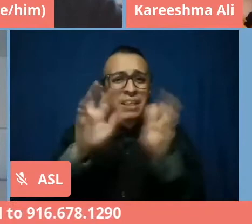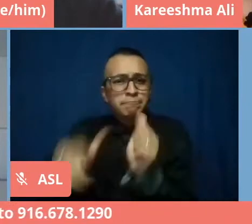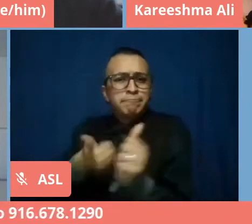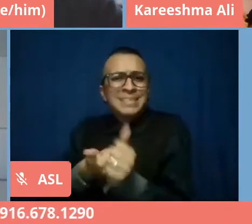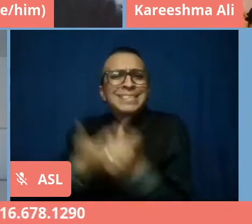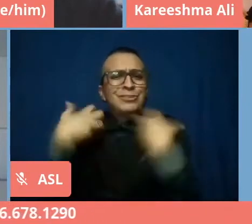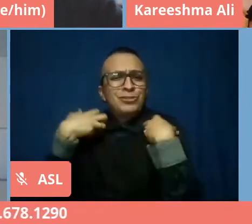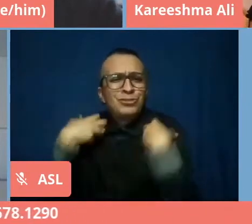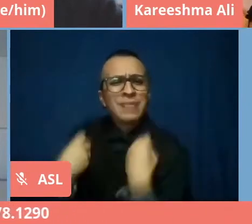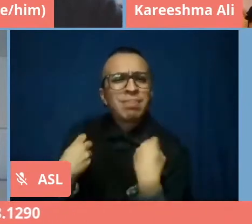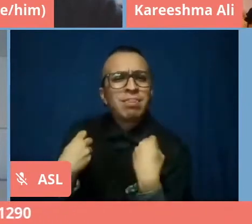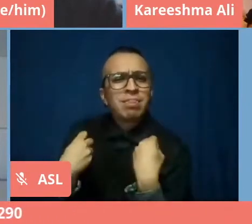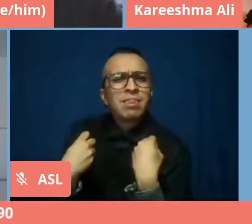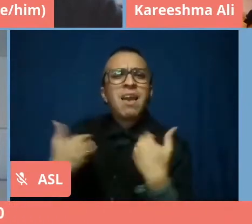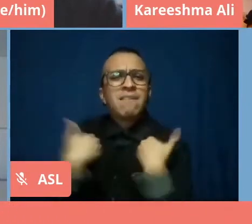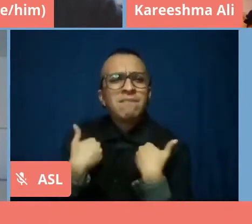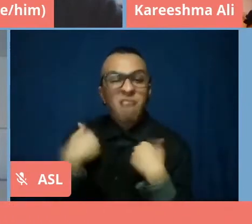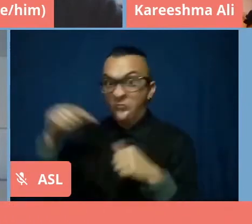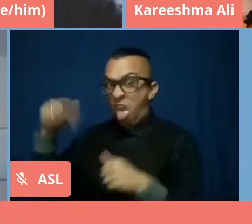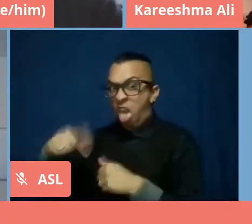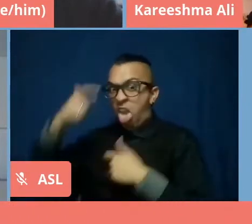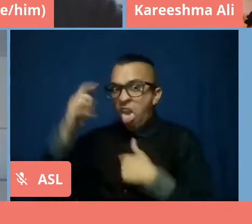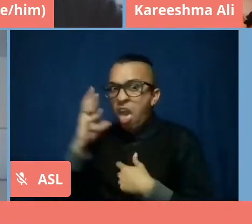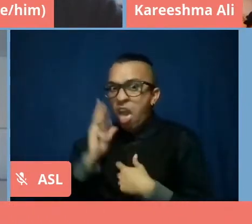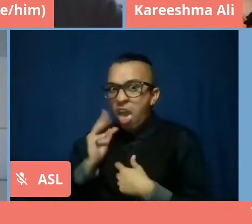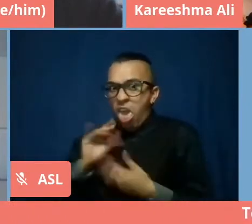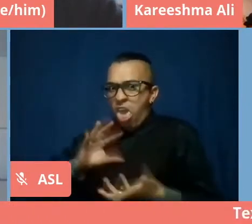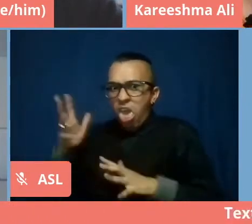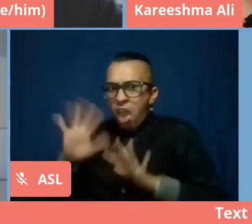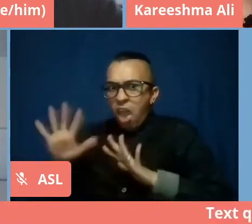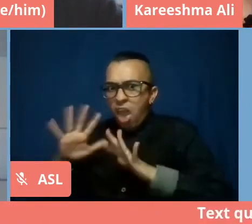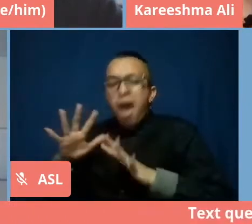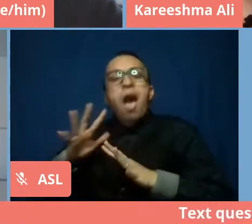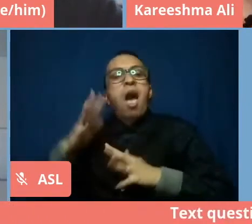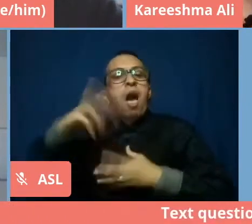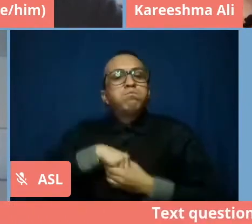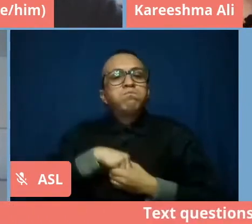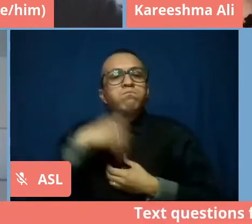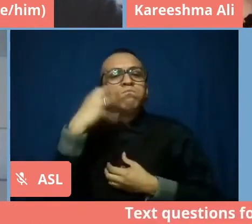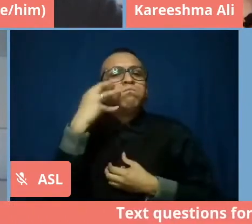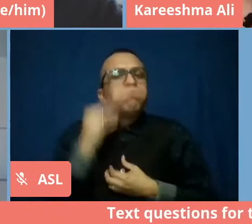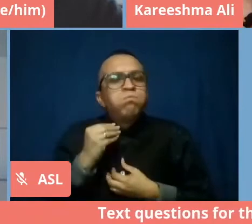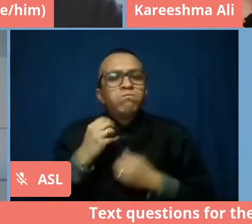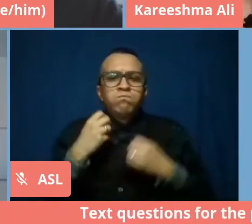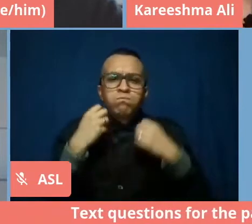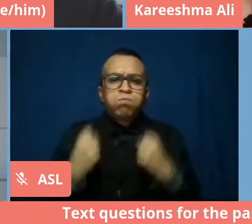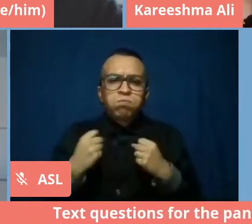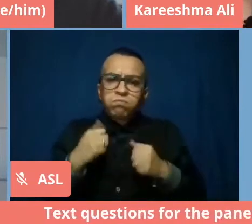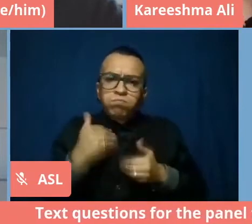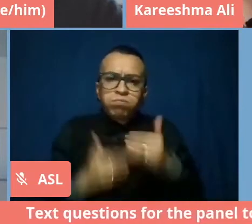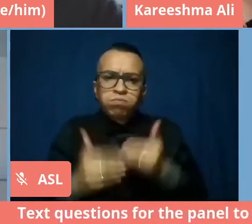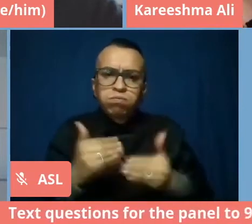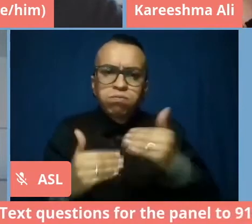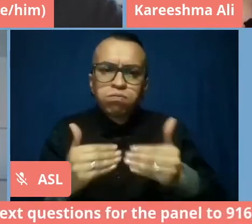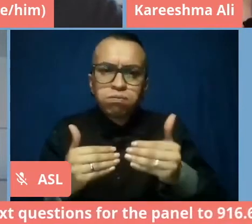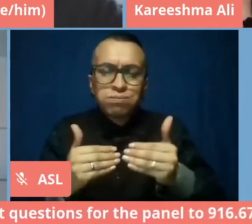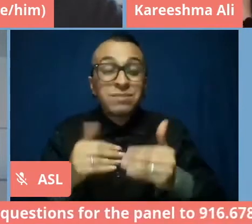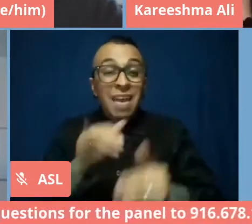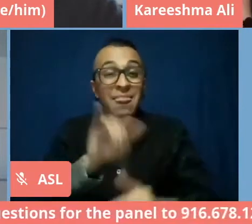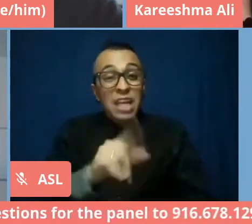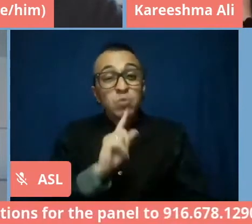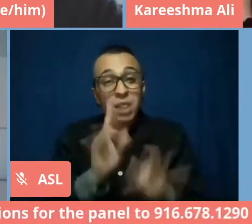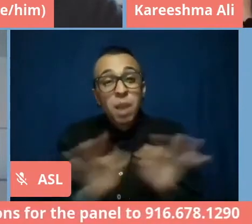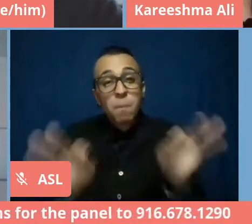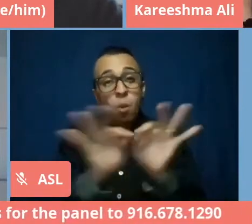lived experiences. And I think that's really important. I also think